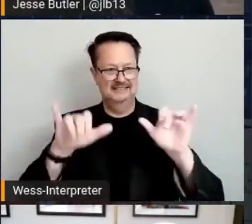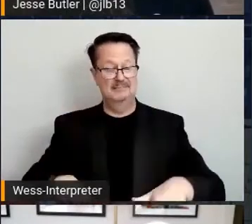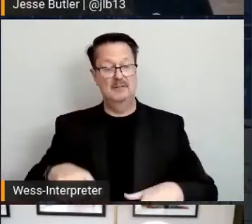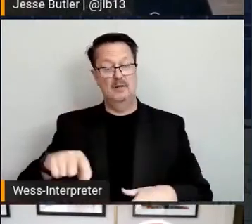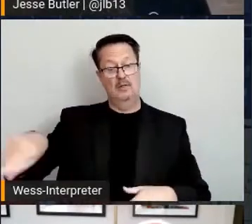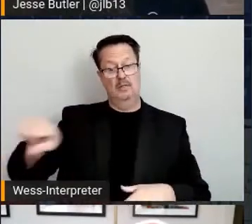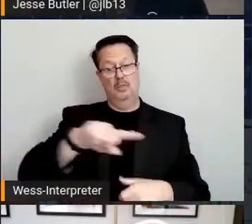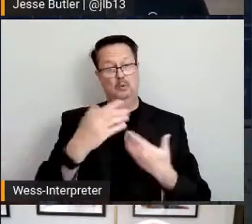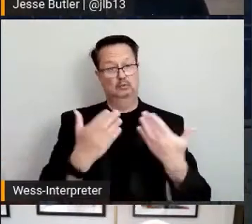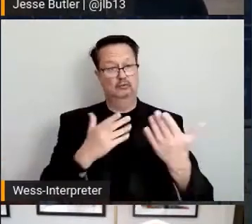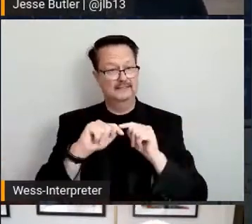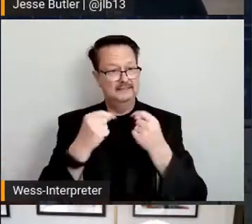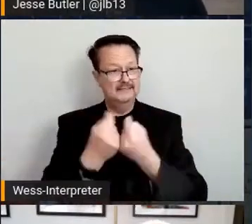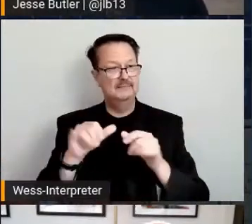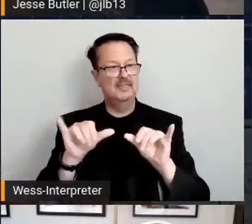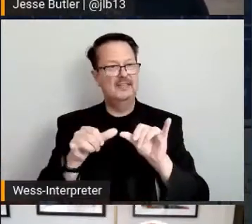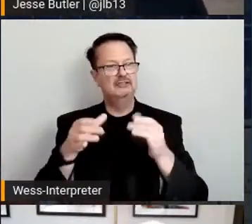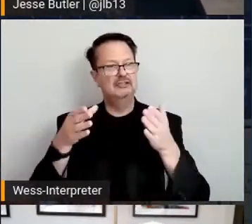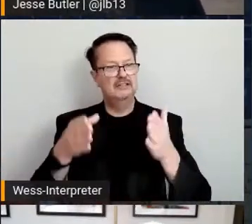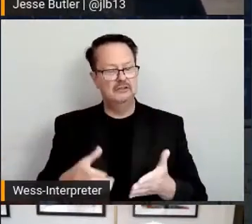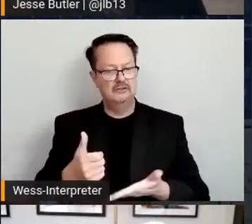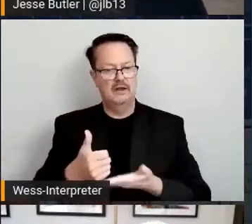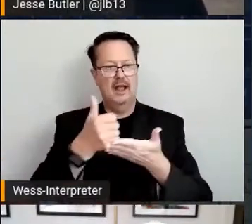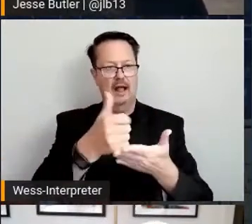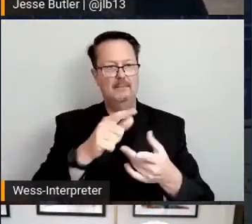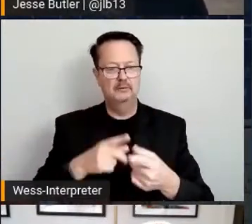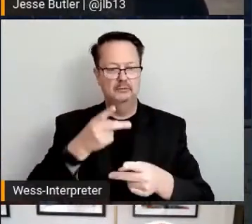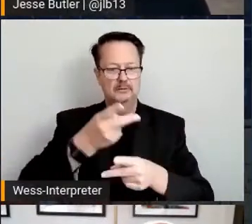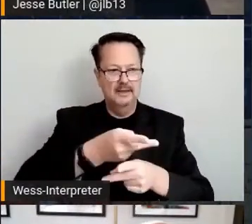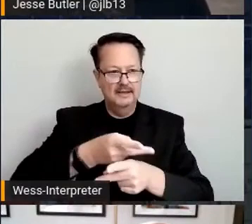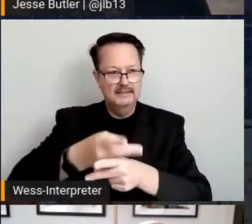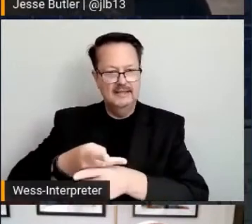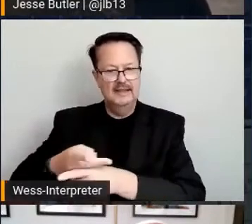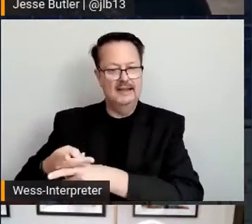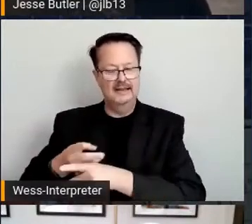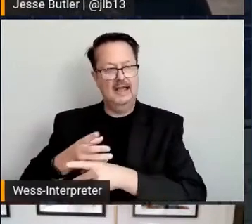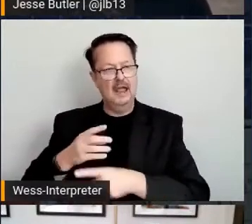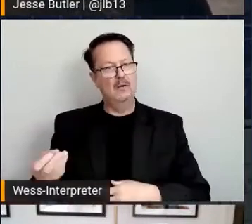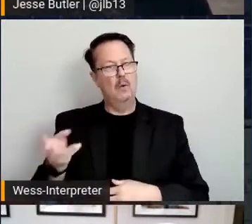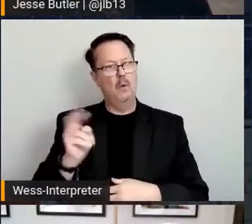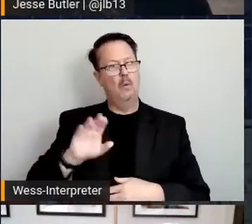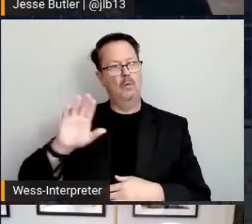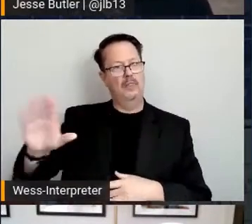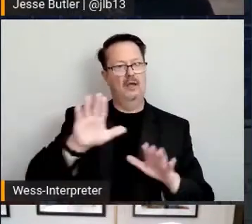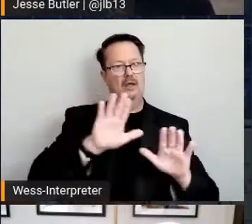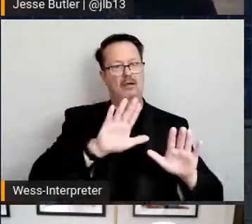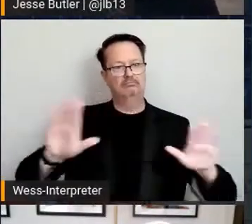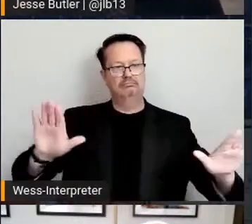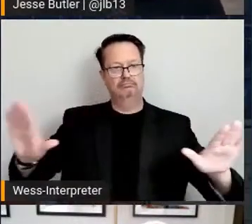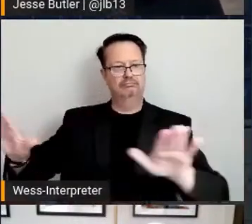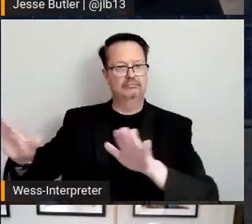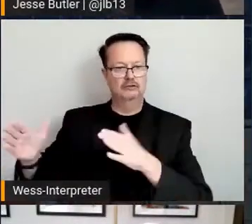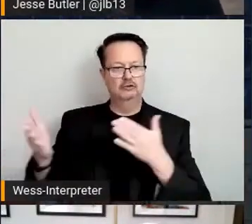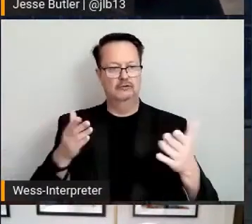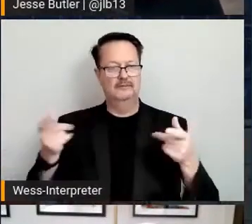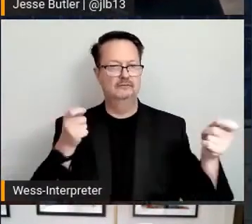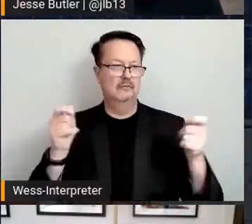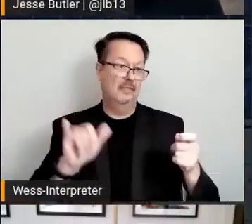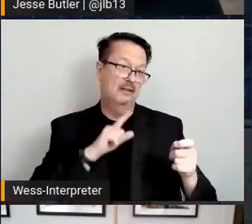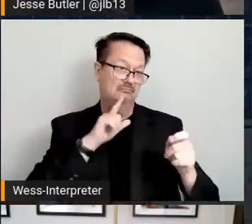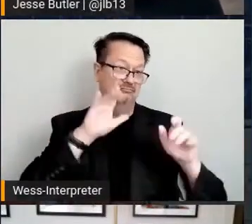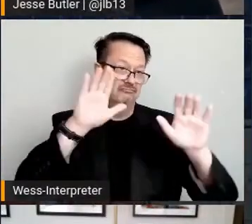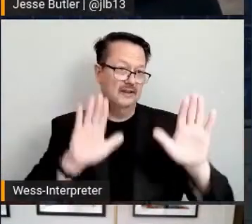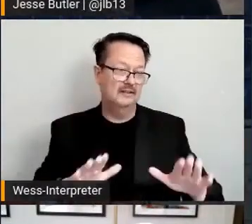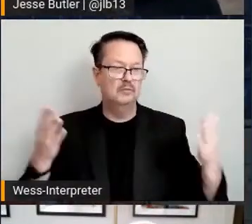teams and engineers on those teams are helping to maintain and own their individual service controllers, which is great. So what do